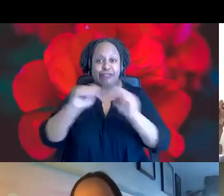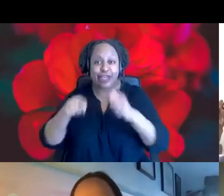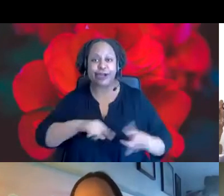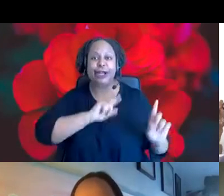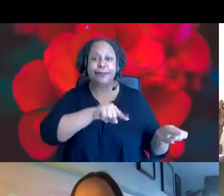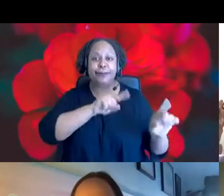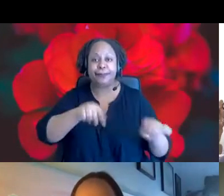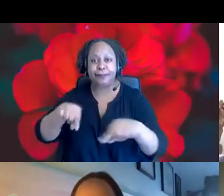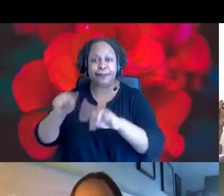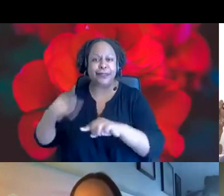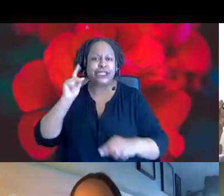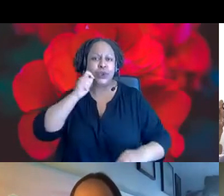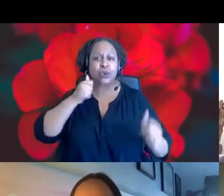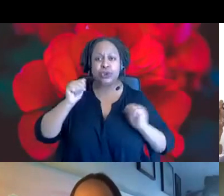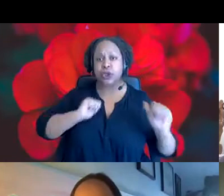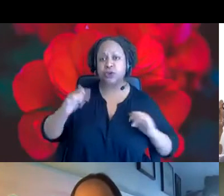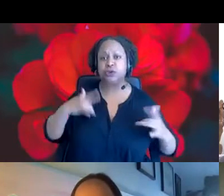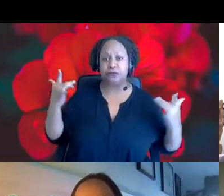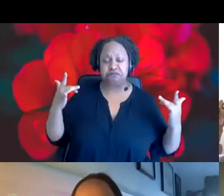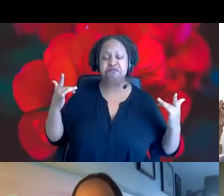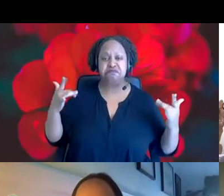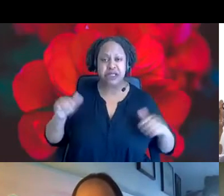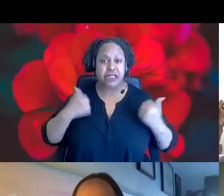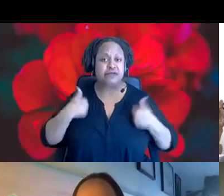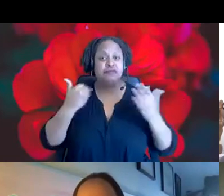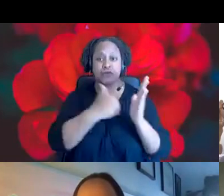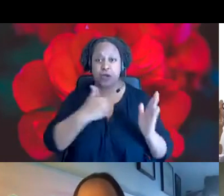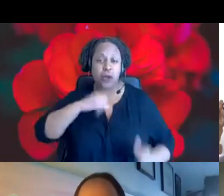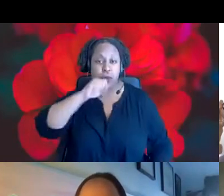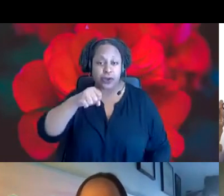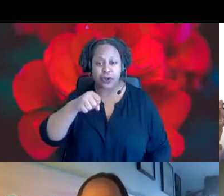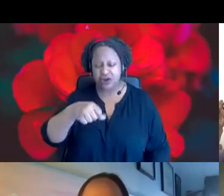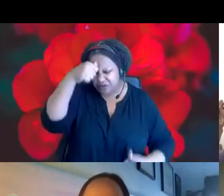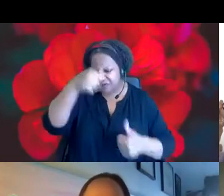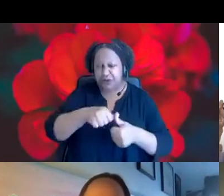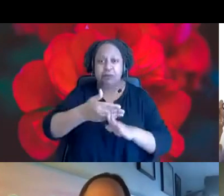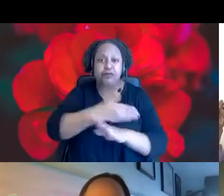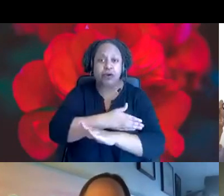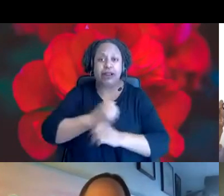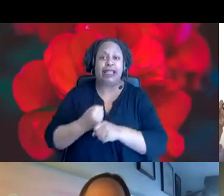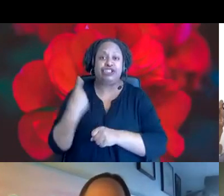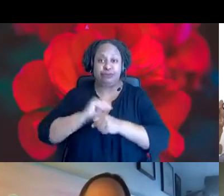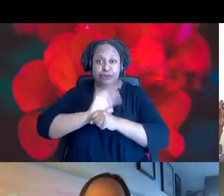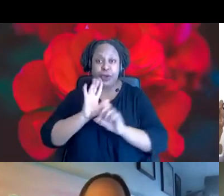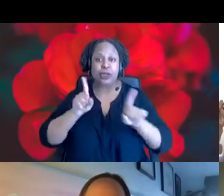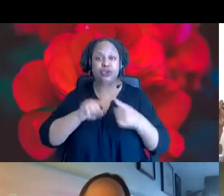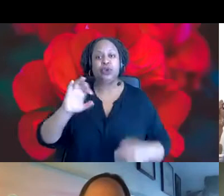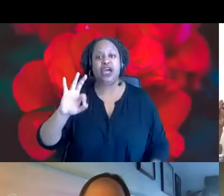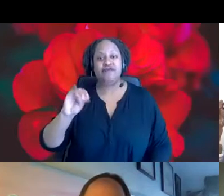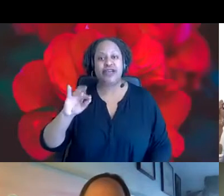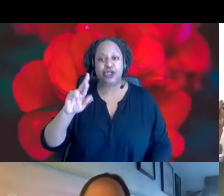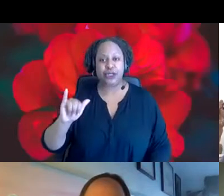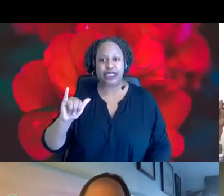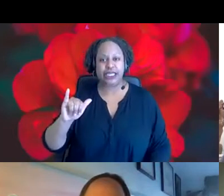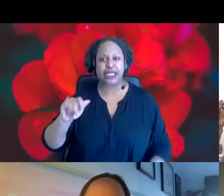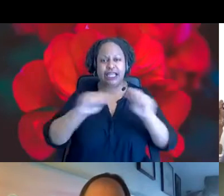out all these cool shows. I think, I still remember the last, right before the pandemic hit, I went to Factory Theater for, I think it's